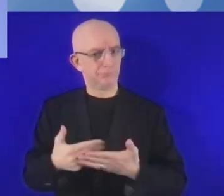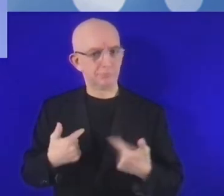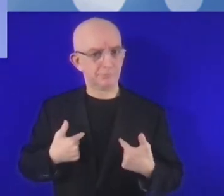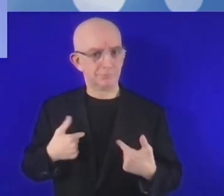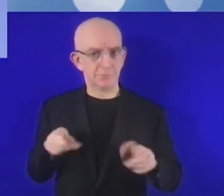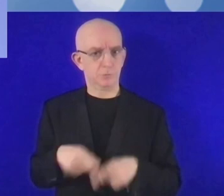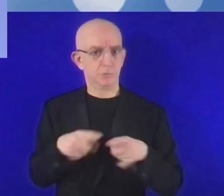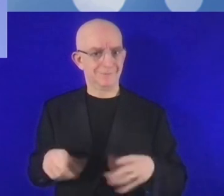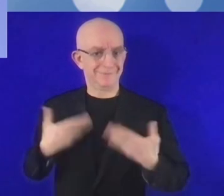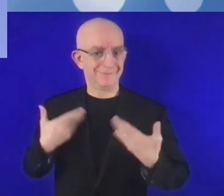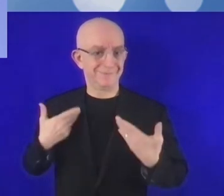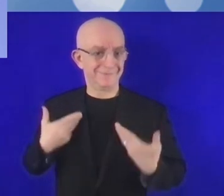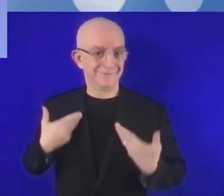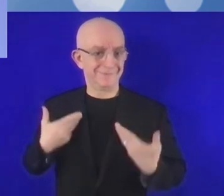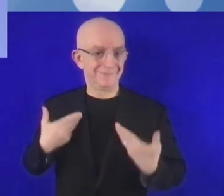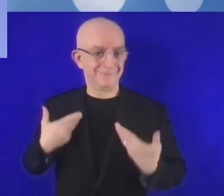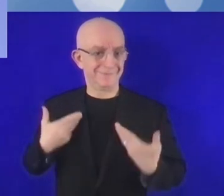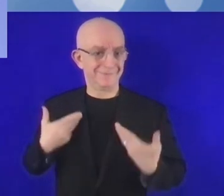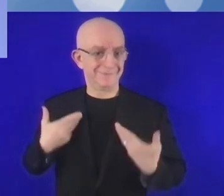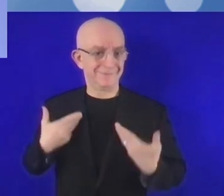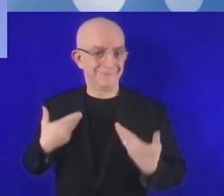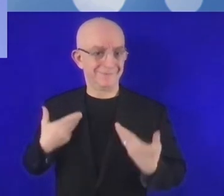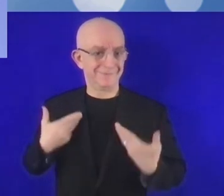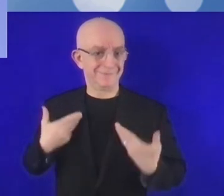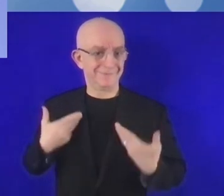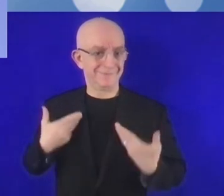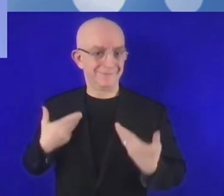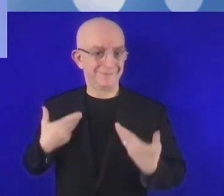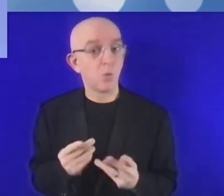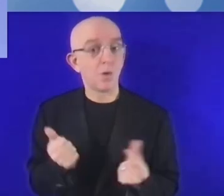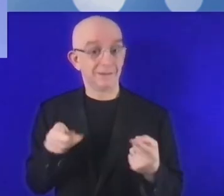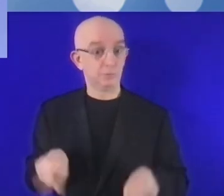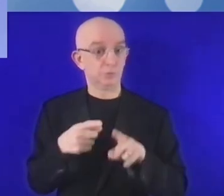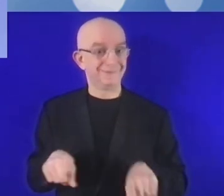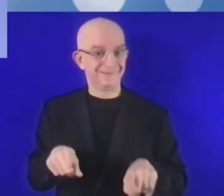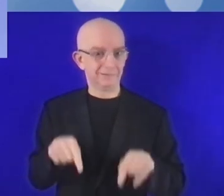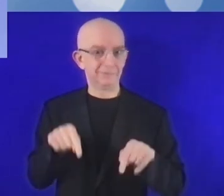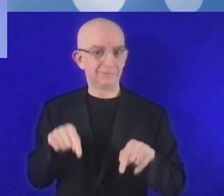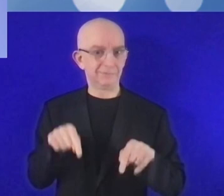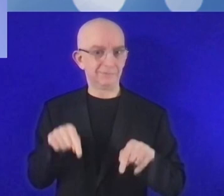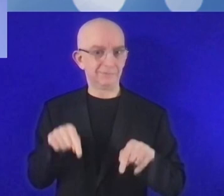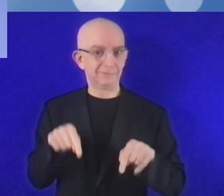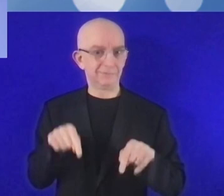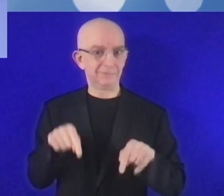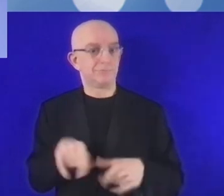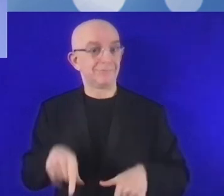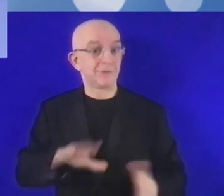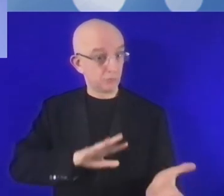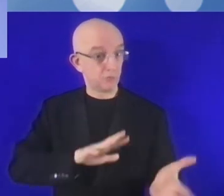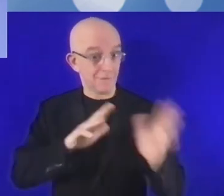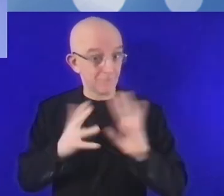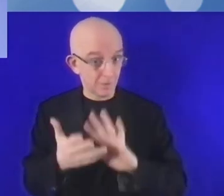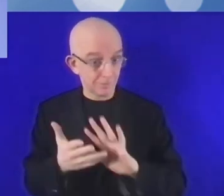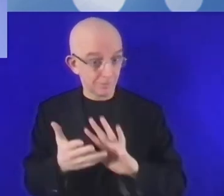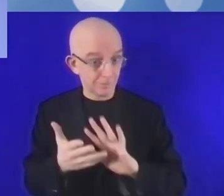that transformation. But I'm also very optimistic for the youth, because music education and quality music gives you all these